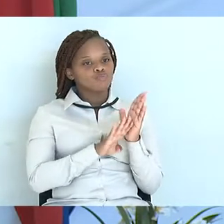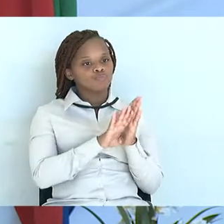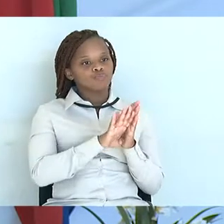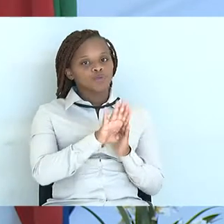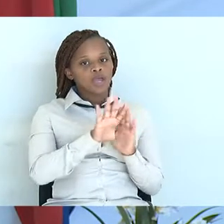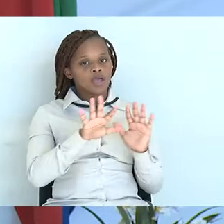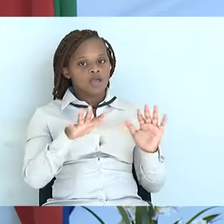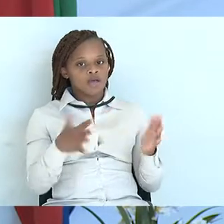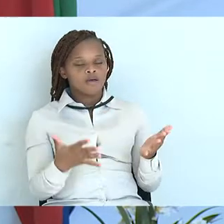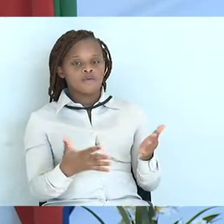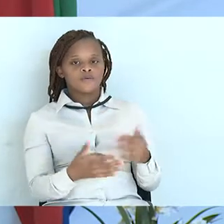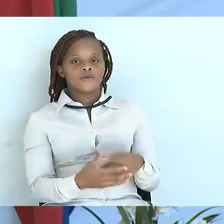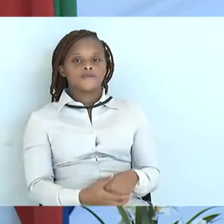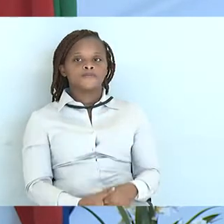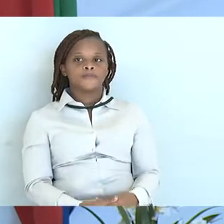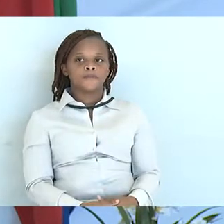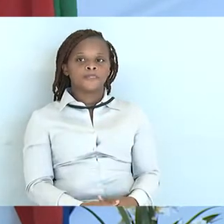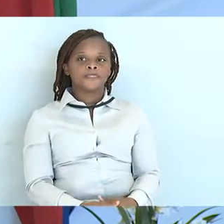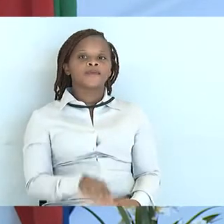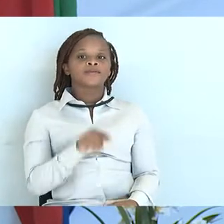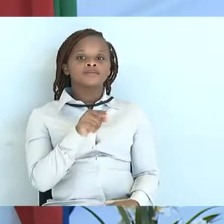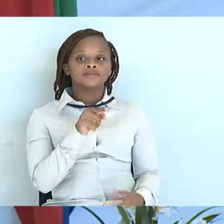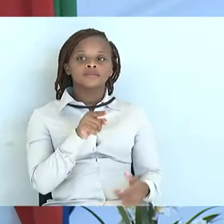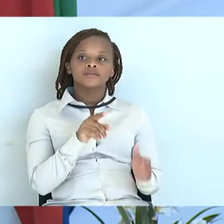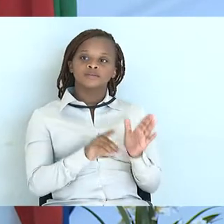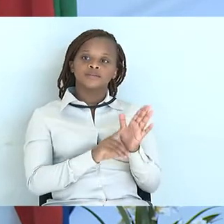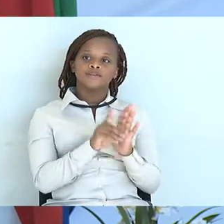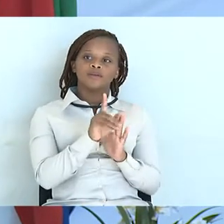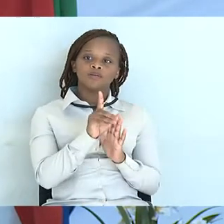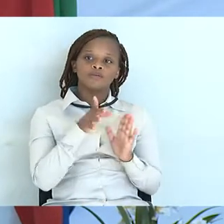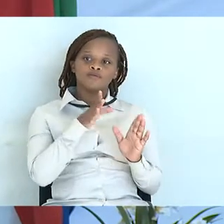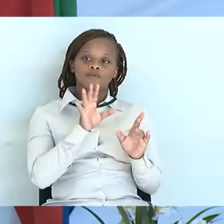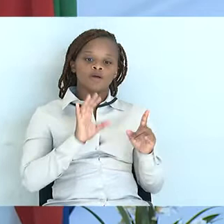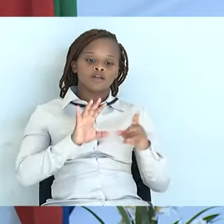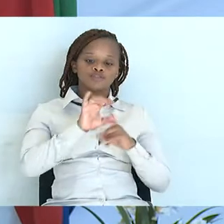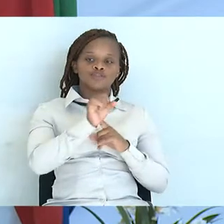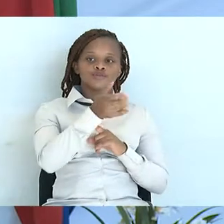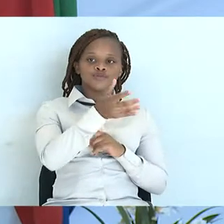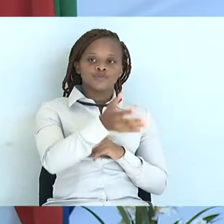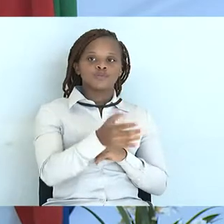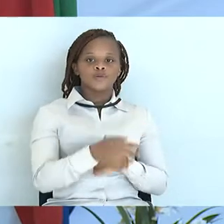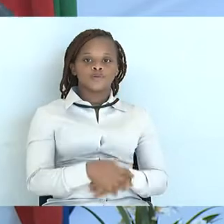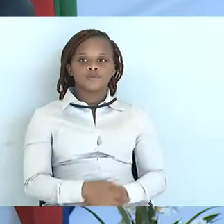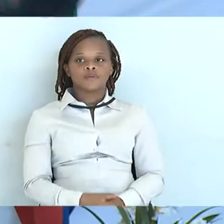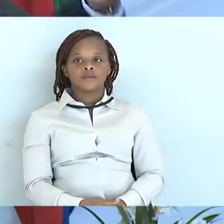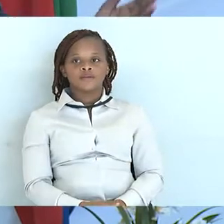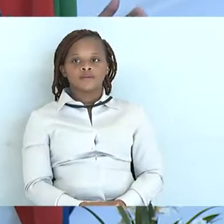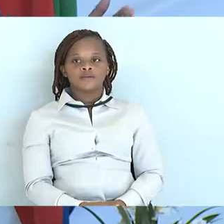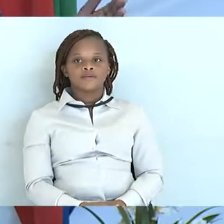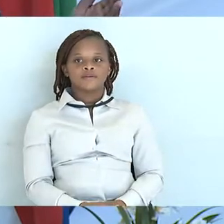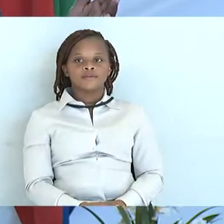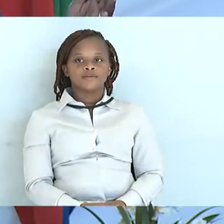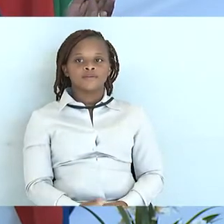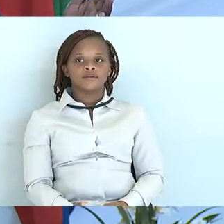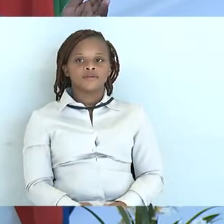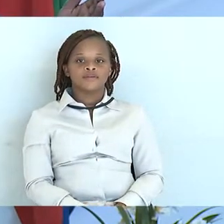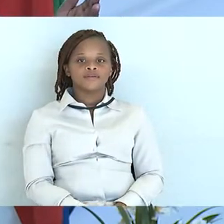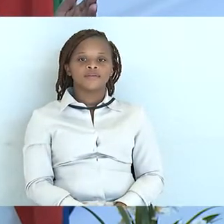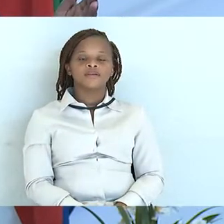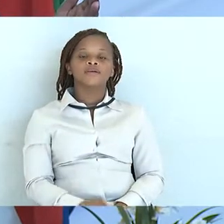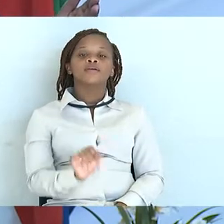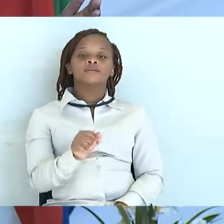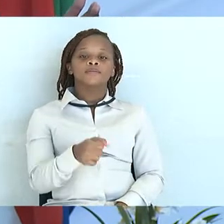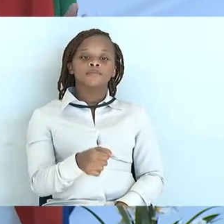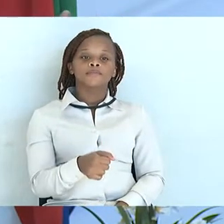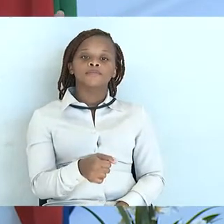This is what this development must achieve at the end. Currently, you have got over 600 kilometers where